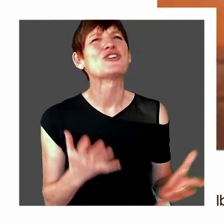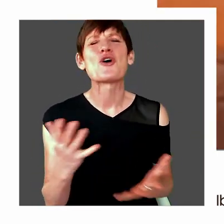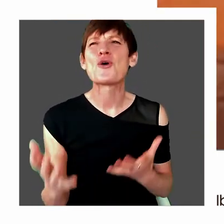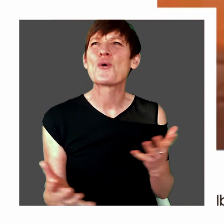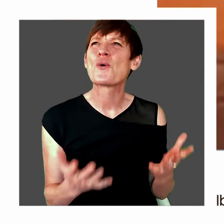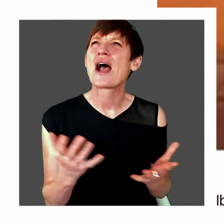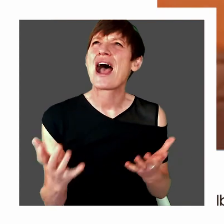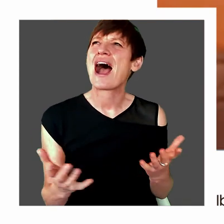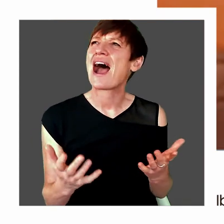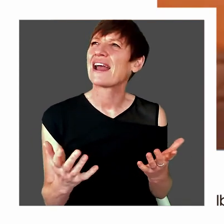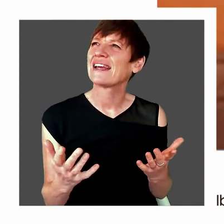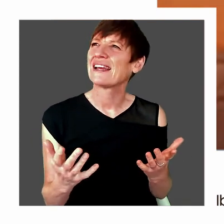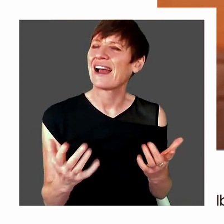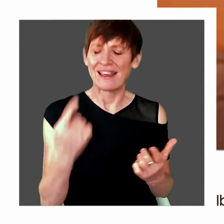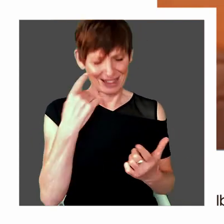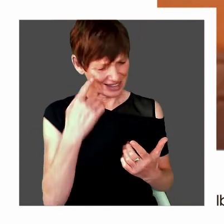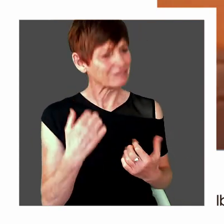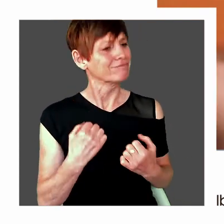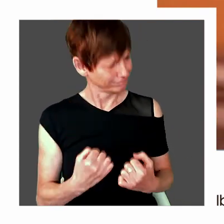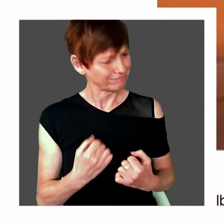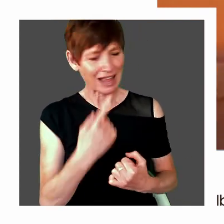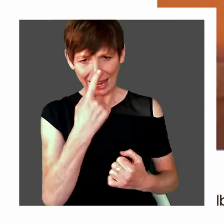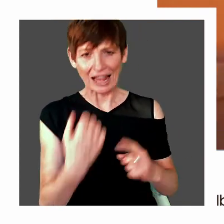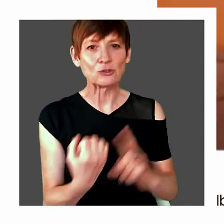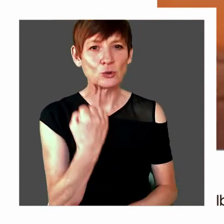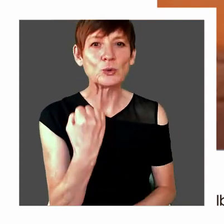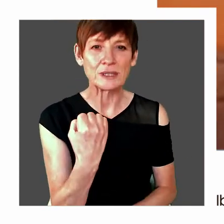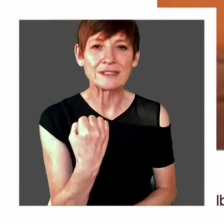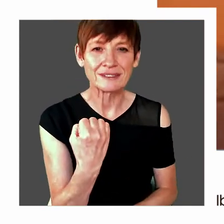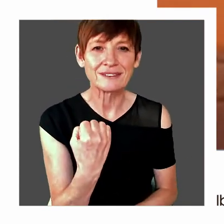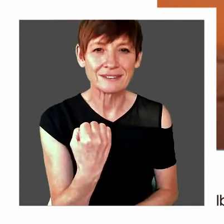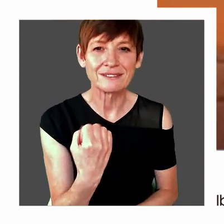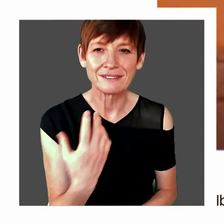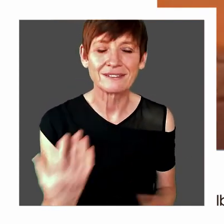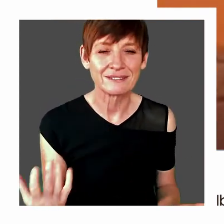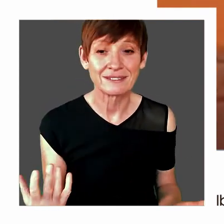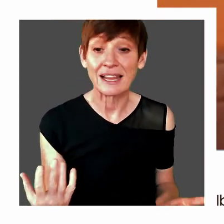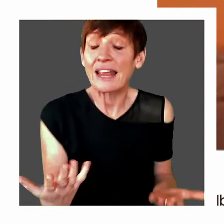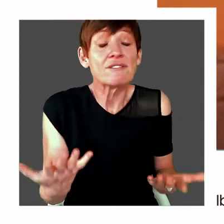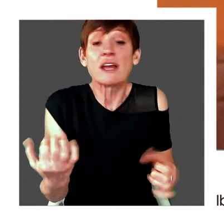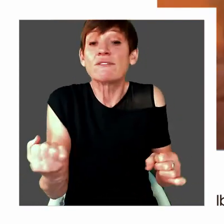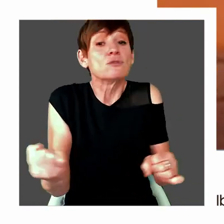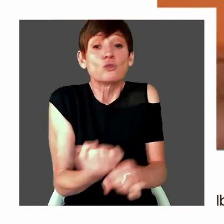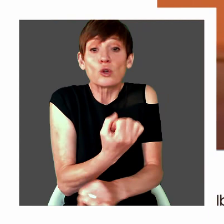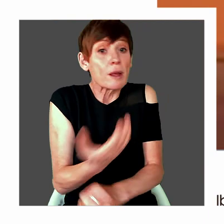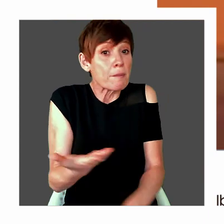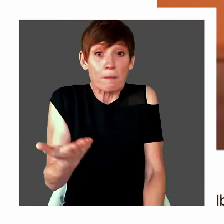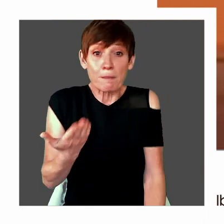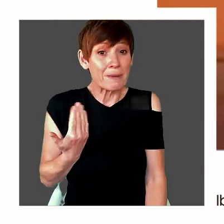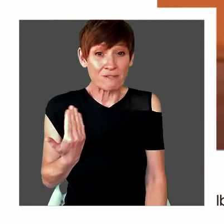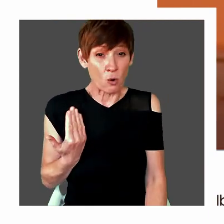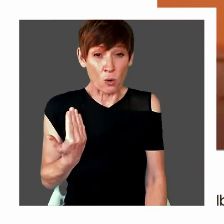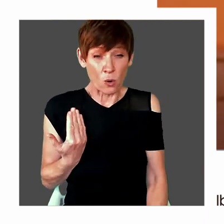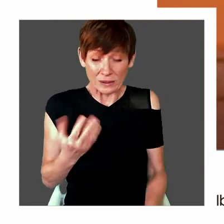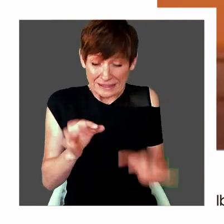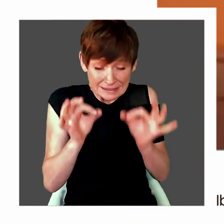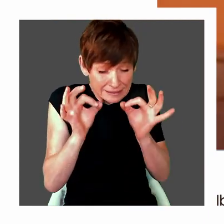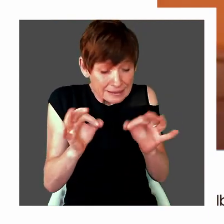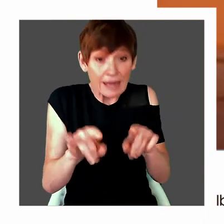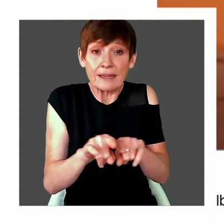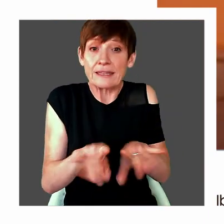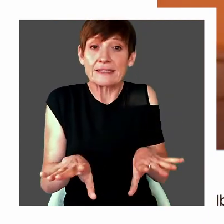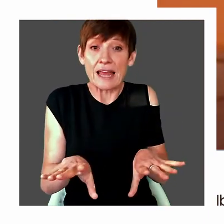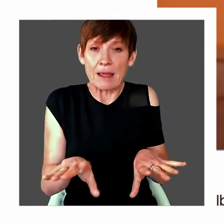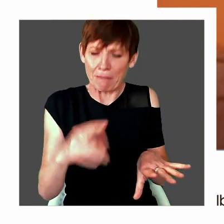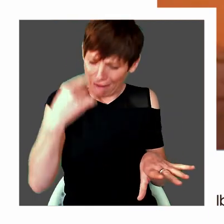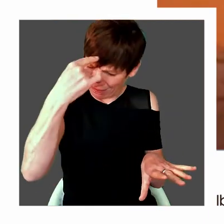not blindly pessimistic, but like, I can do this, even if it's something I haven't done before in, like, exactly, but I feel like I